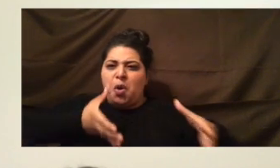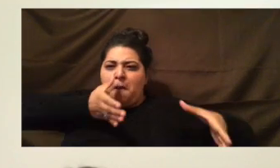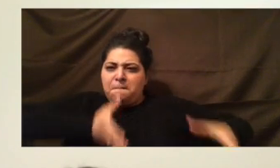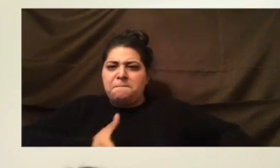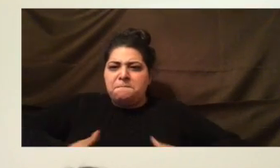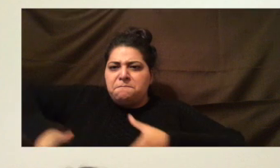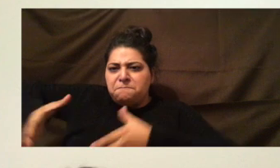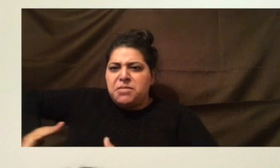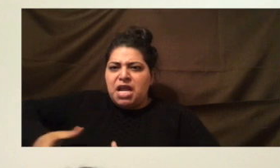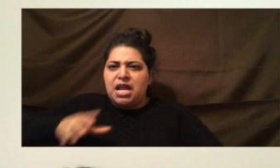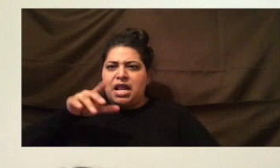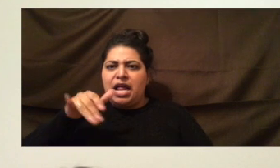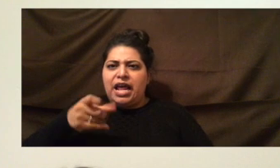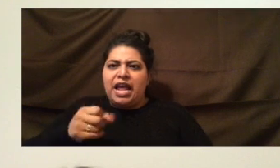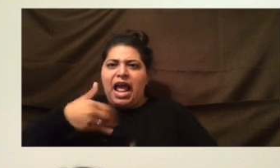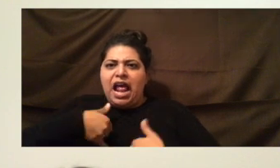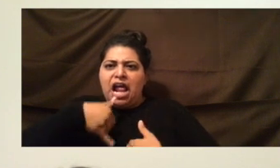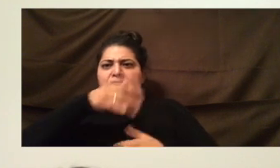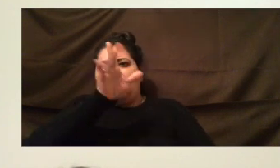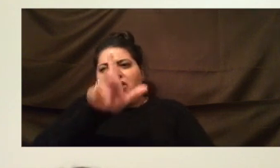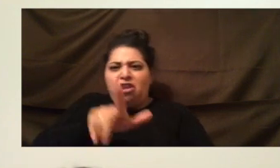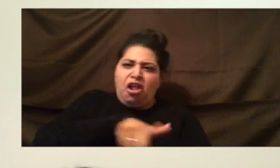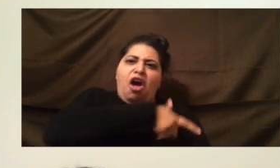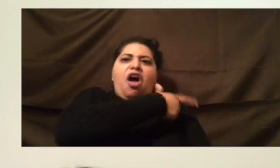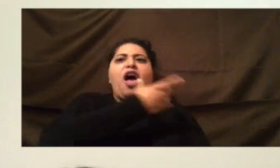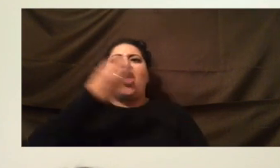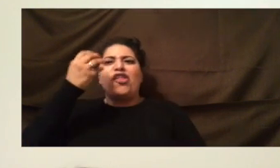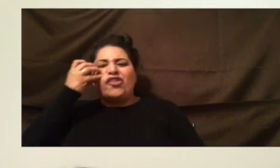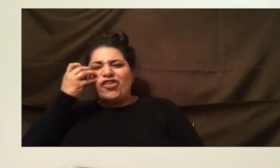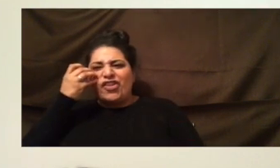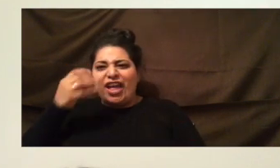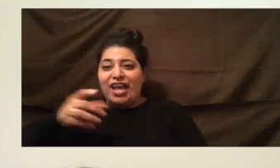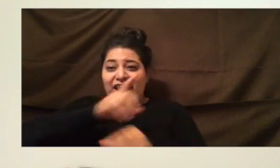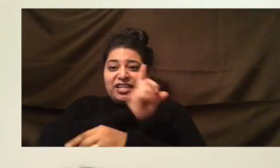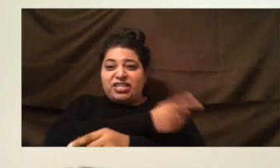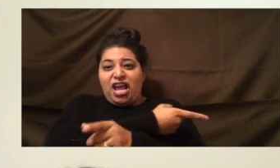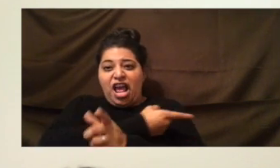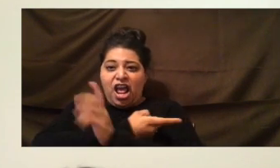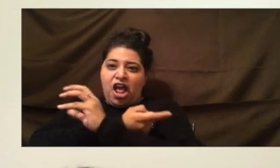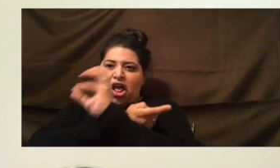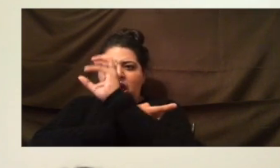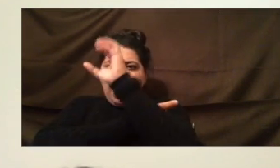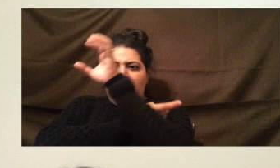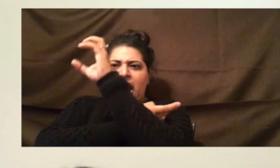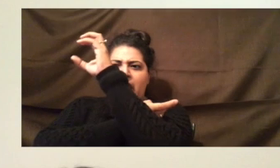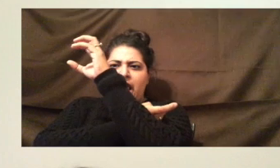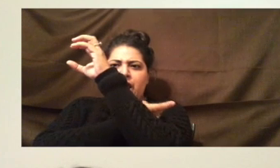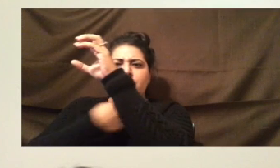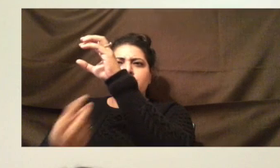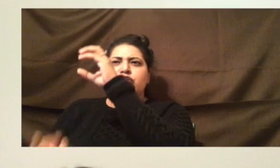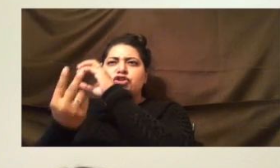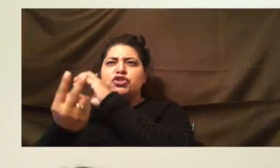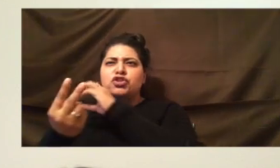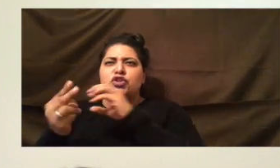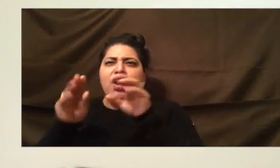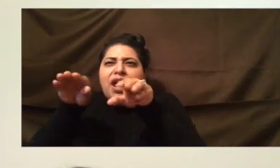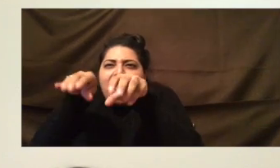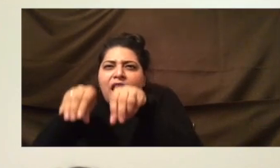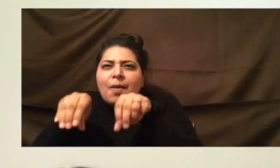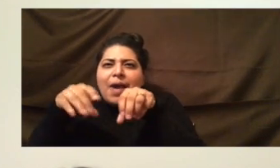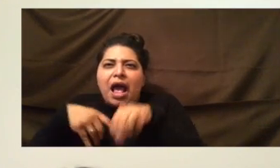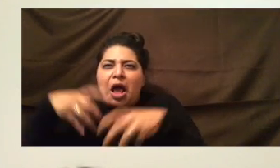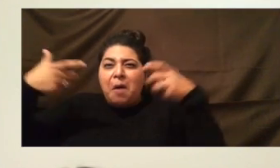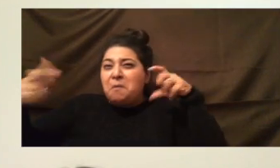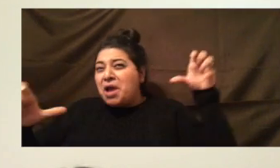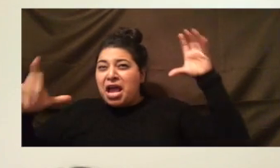on two big legs and swinging a long, thick tail and dangling two tiny arms. He